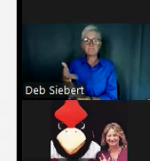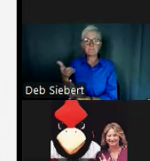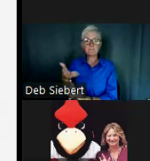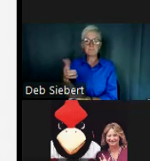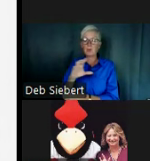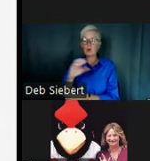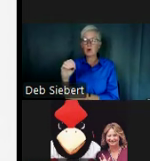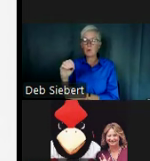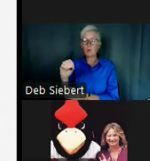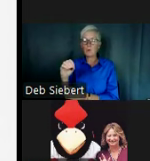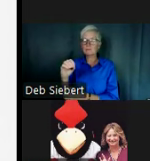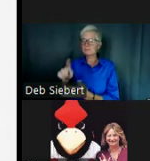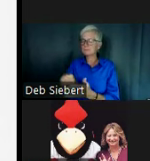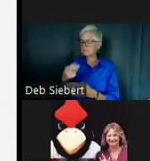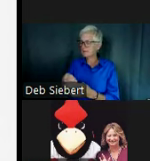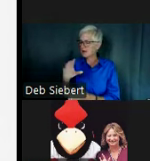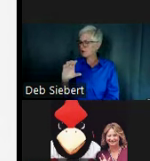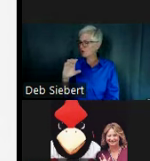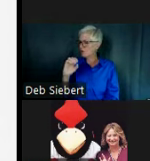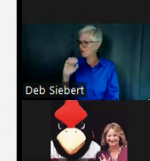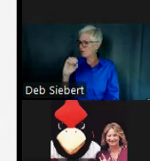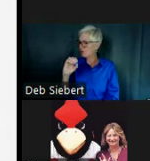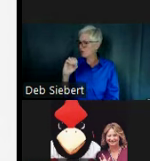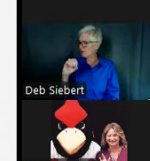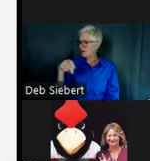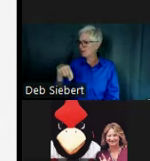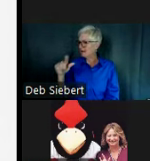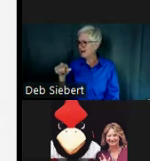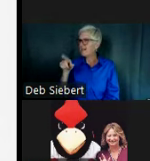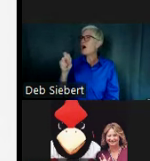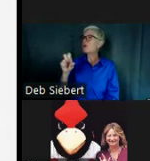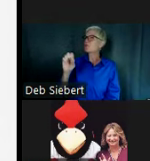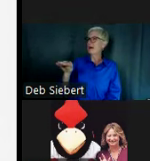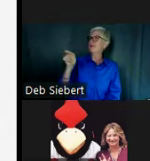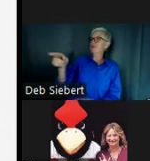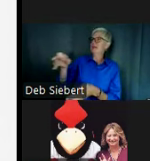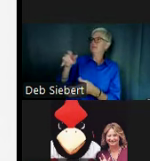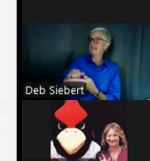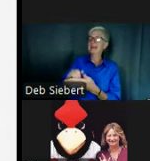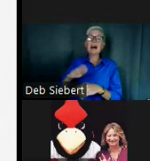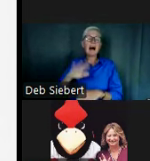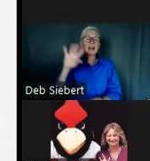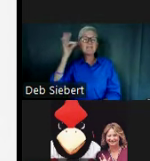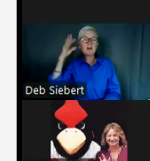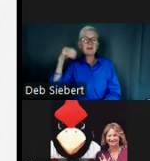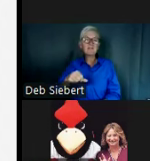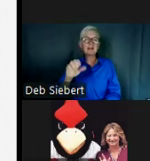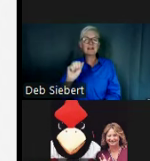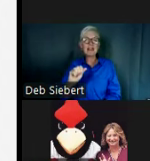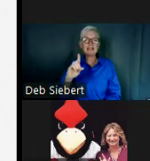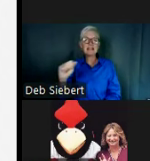co-P. What is co-PL, Robin? You can explain that. On the federally funded ADA